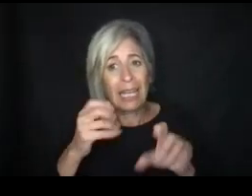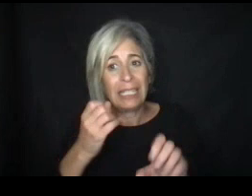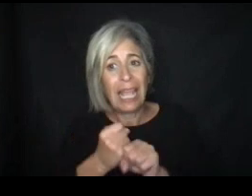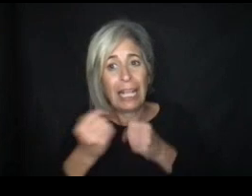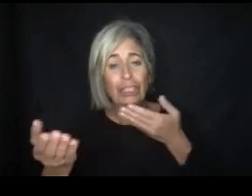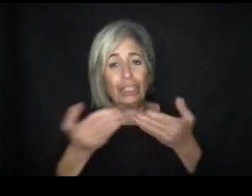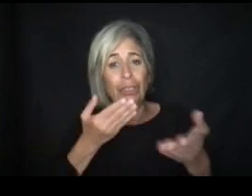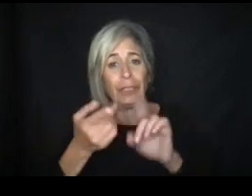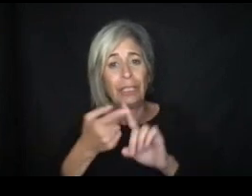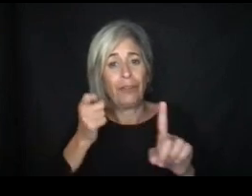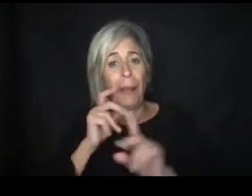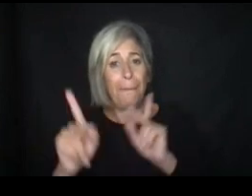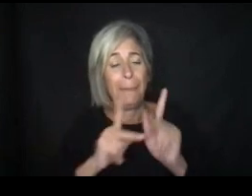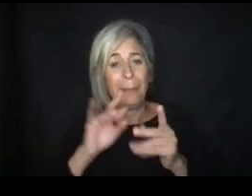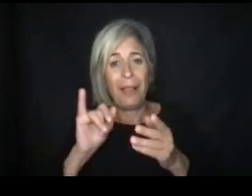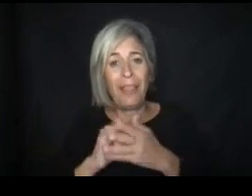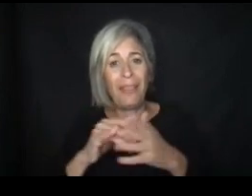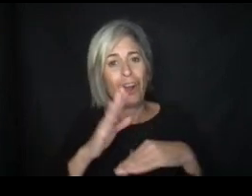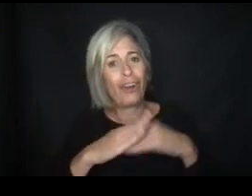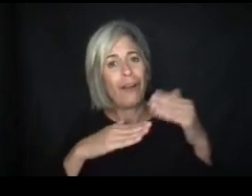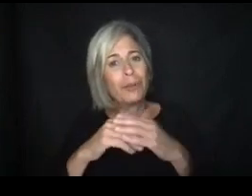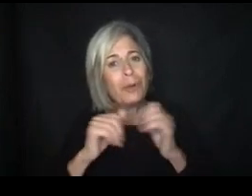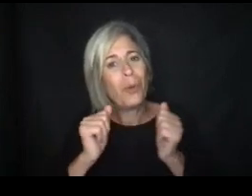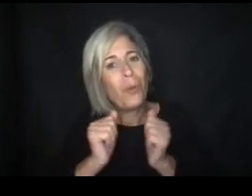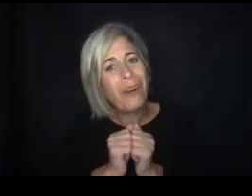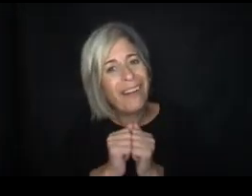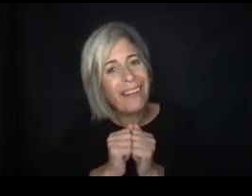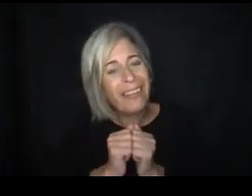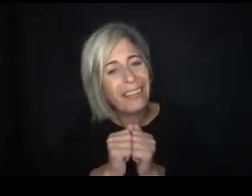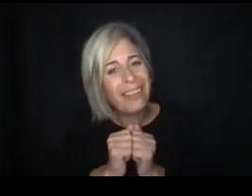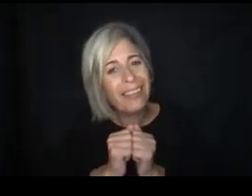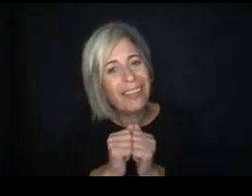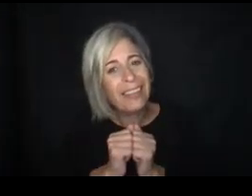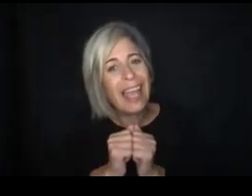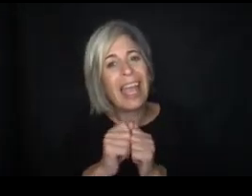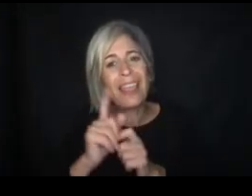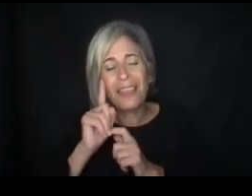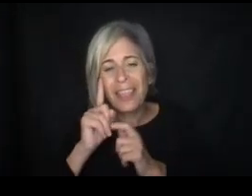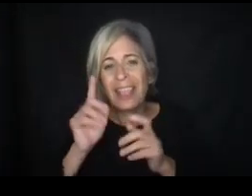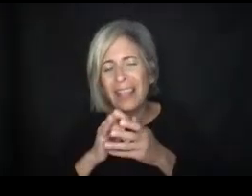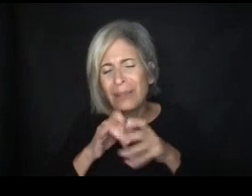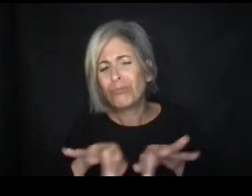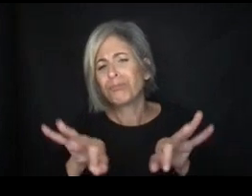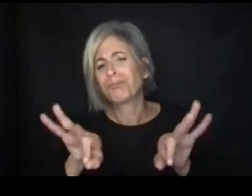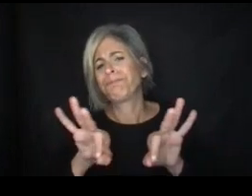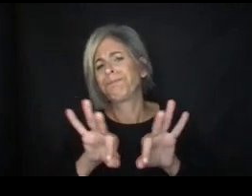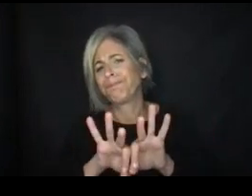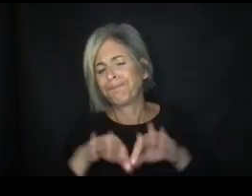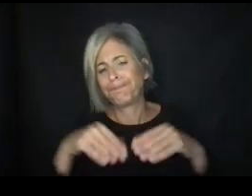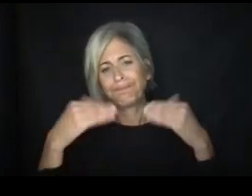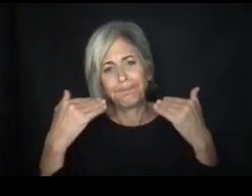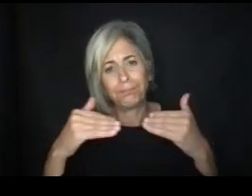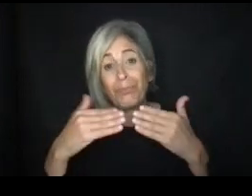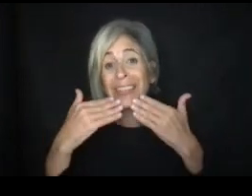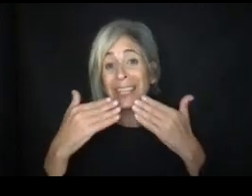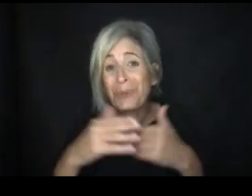from folks who they are comfortable with. So I think that's a big part of what is important. Thank